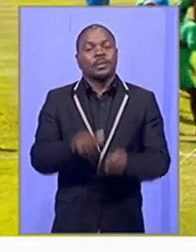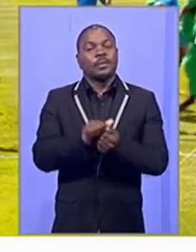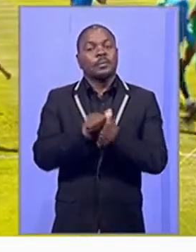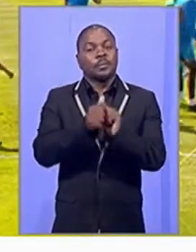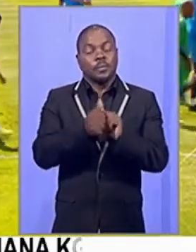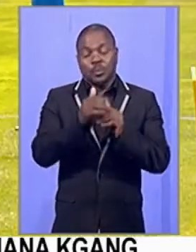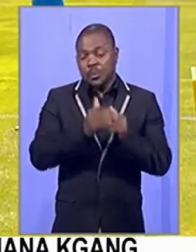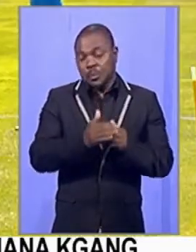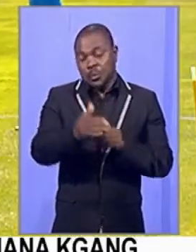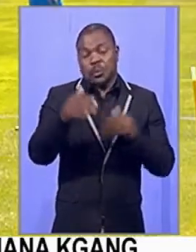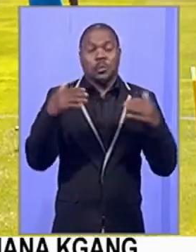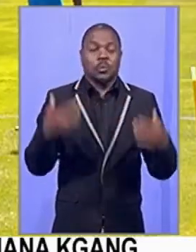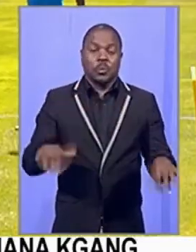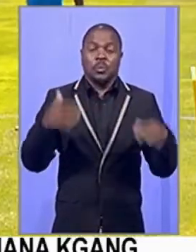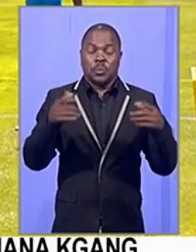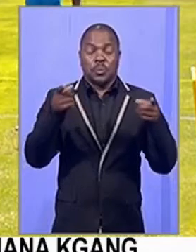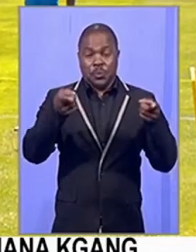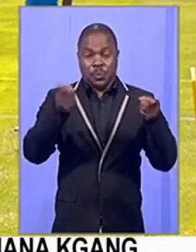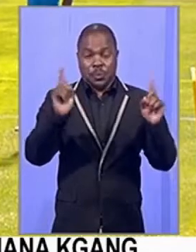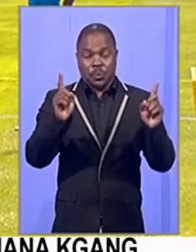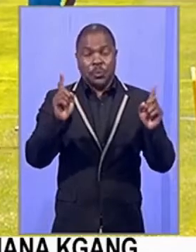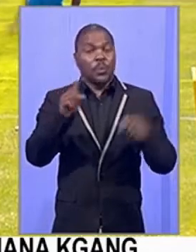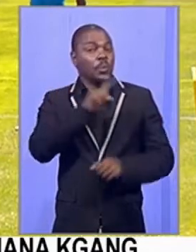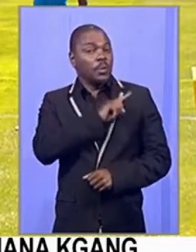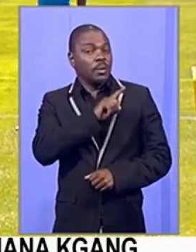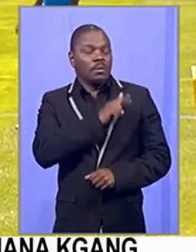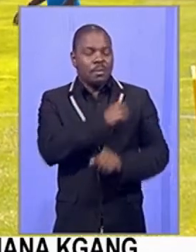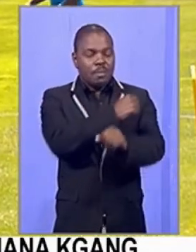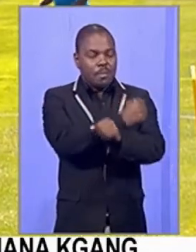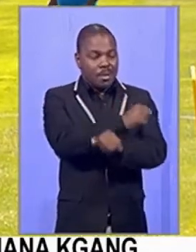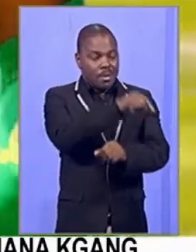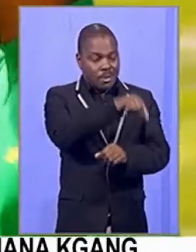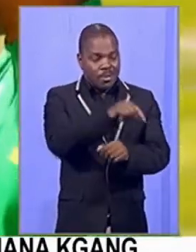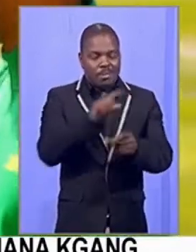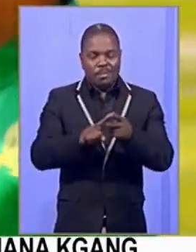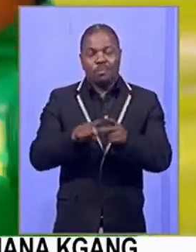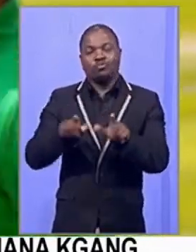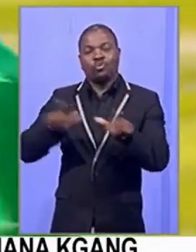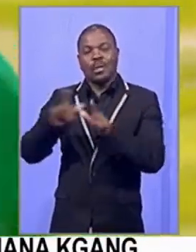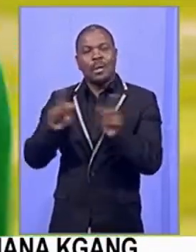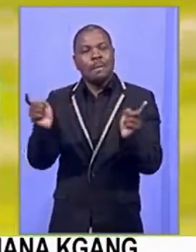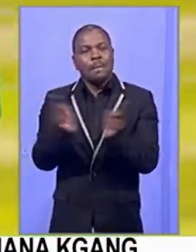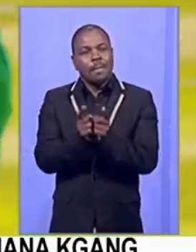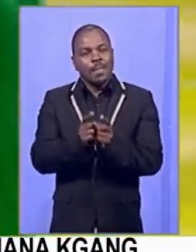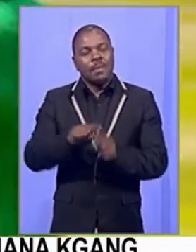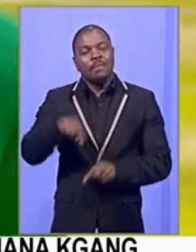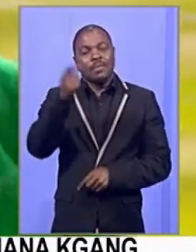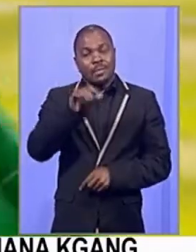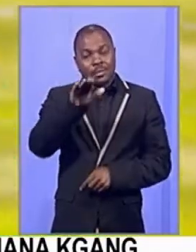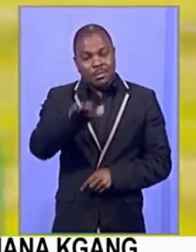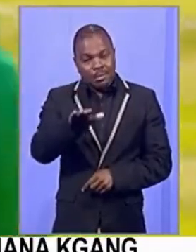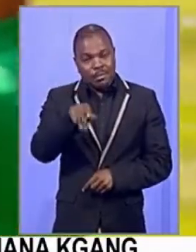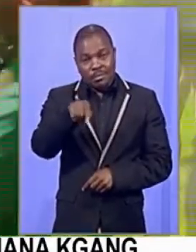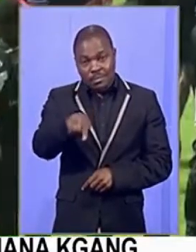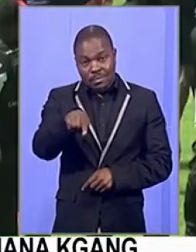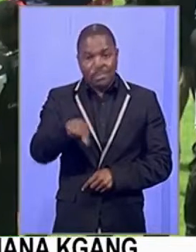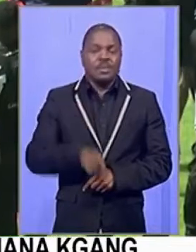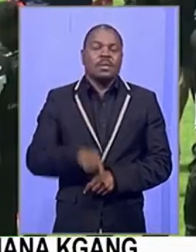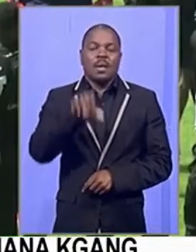Dipapading go ya go swa legong go šale molora ge Pirates kopana le Sundowns leotong la mathomo la papadi